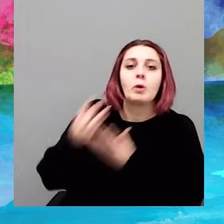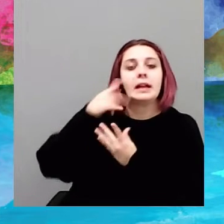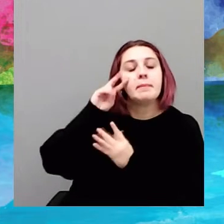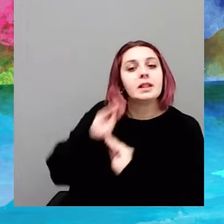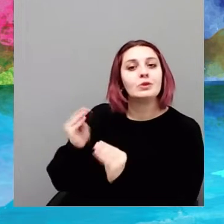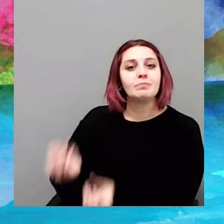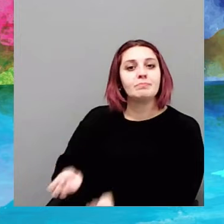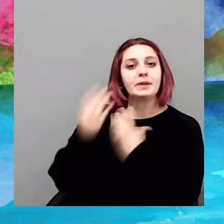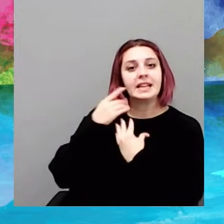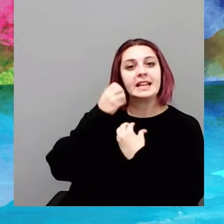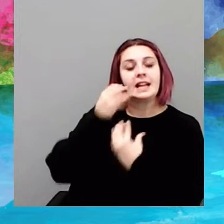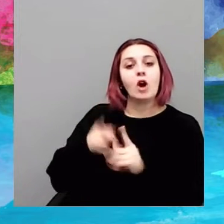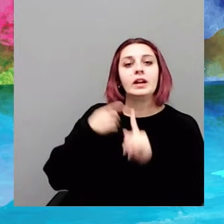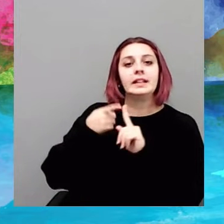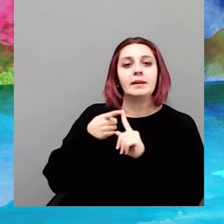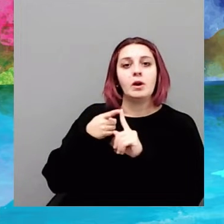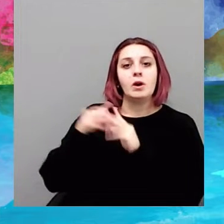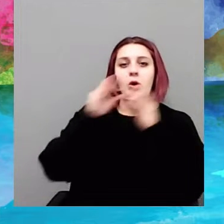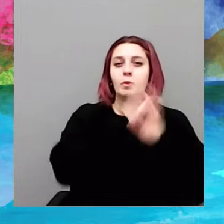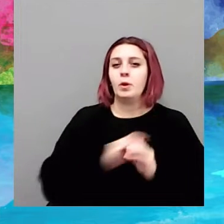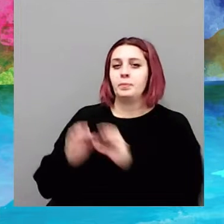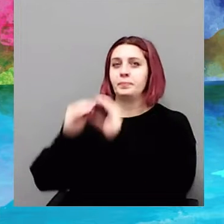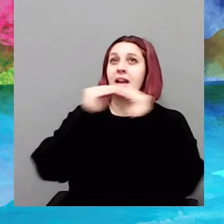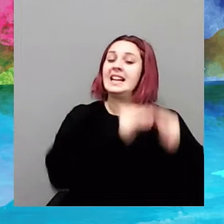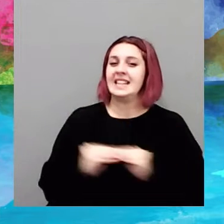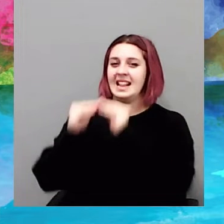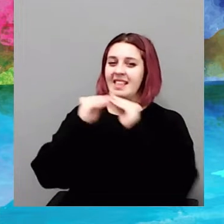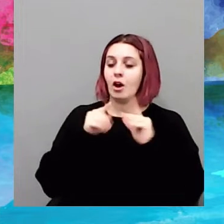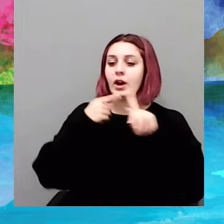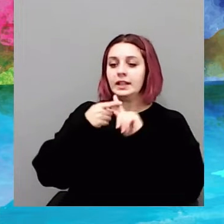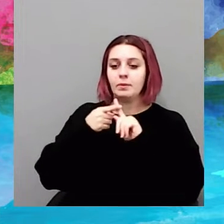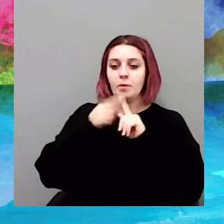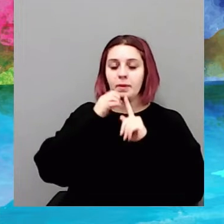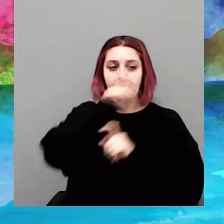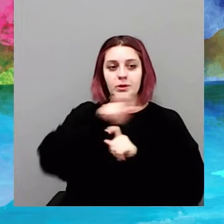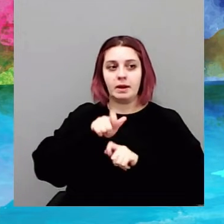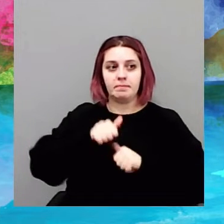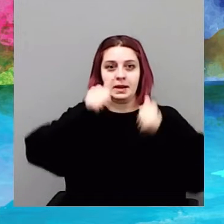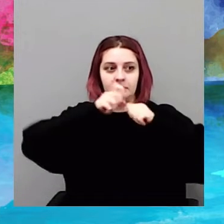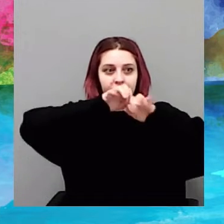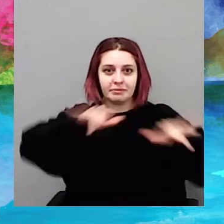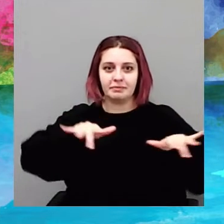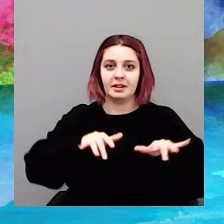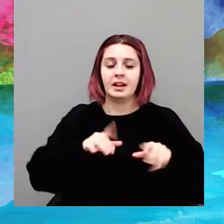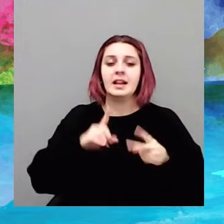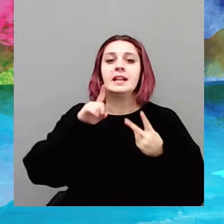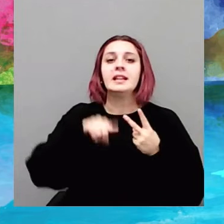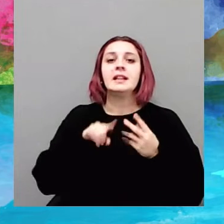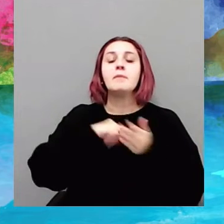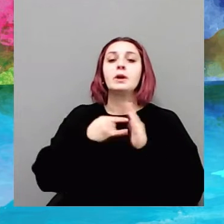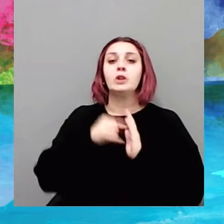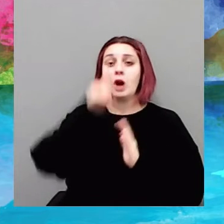it, it will only provide one pill. So we're trying to reach more people, to do